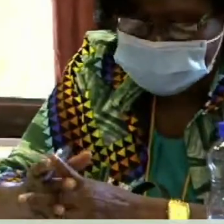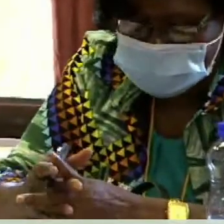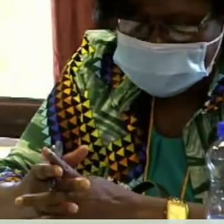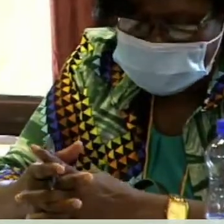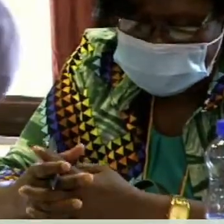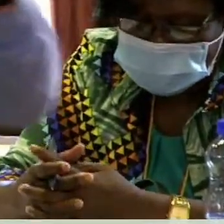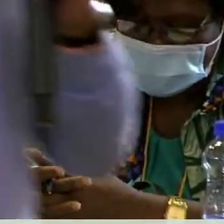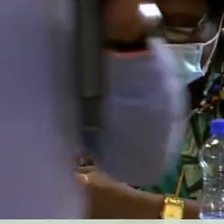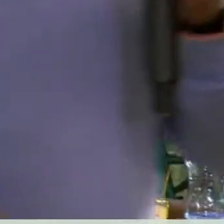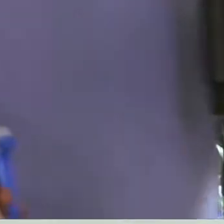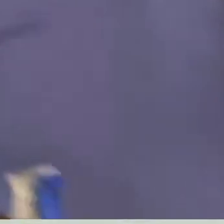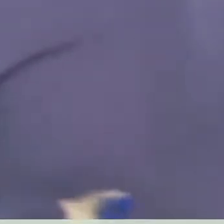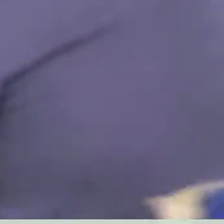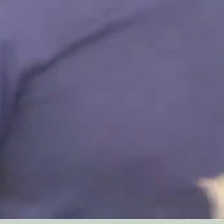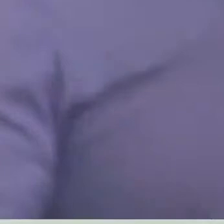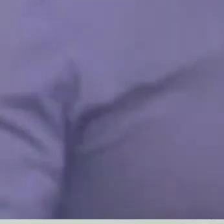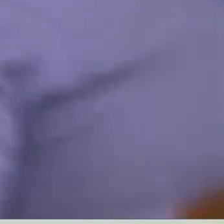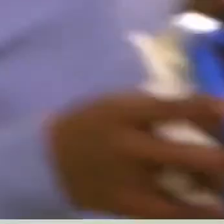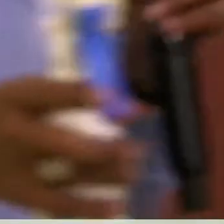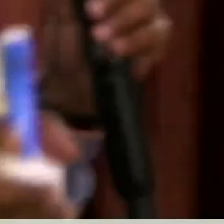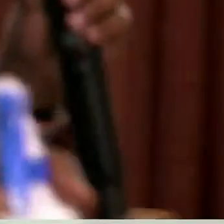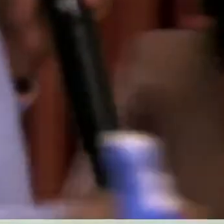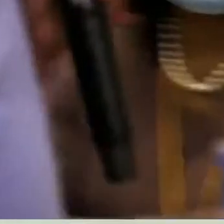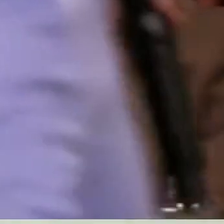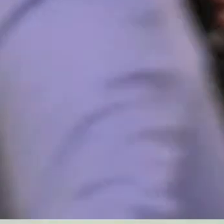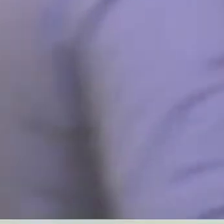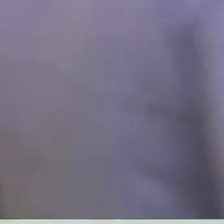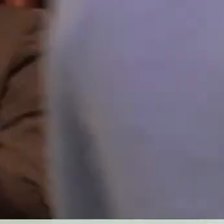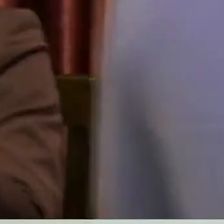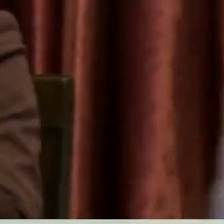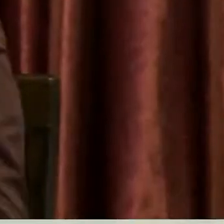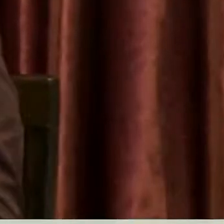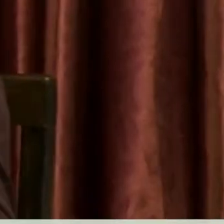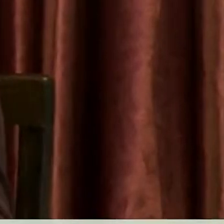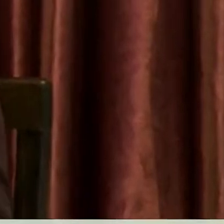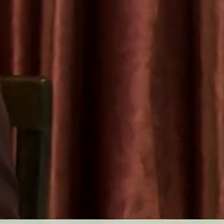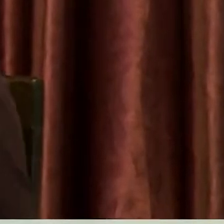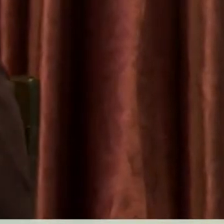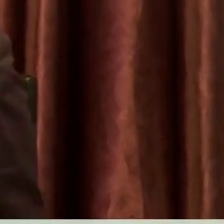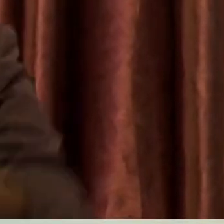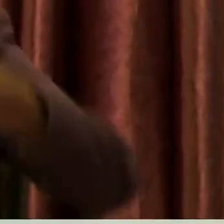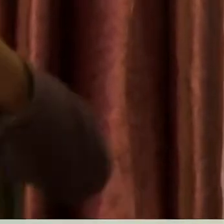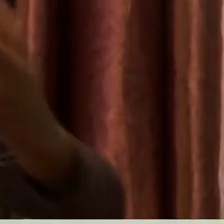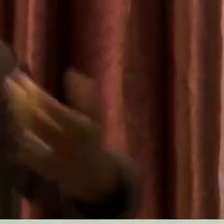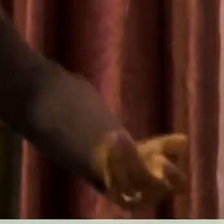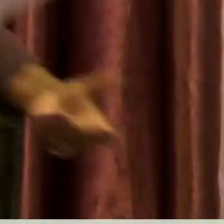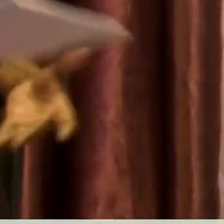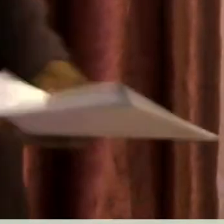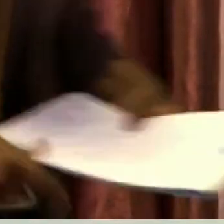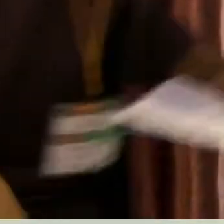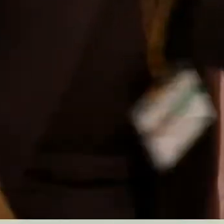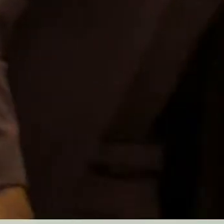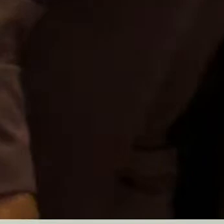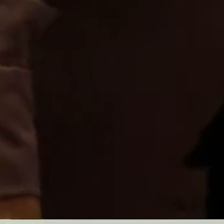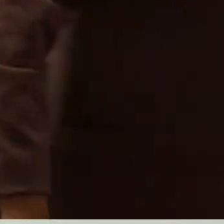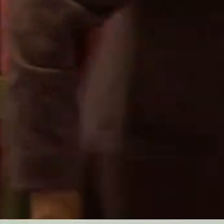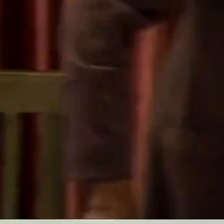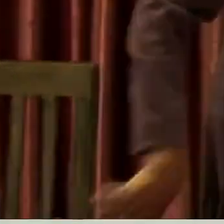Okay. I think she can respond to that. Do you want to take the podium, or you want to respond from there?